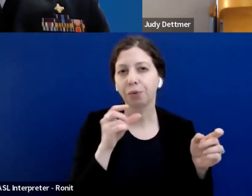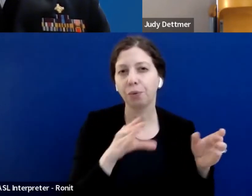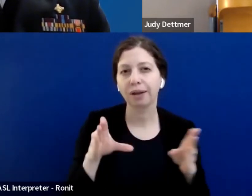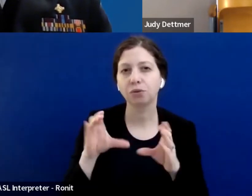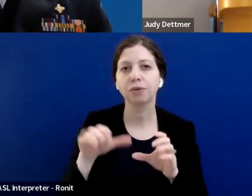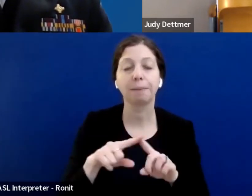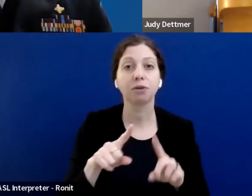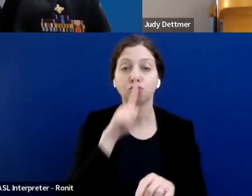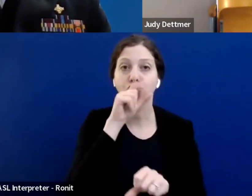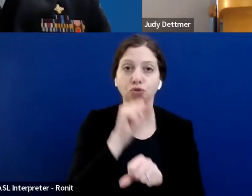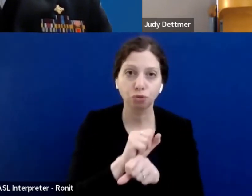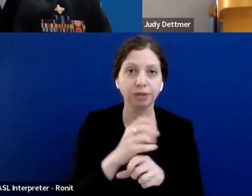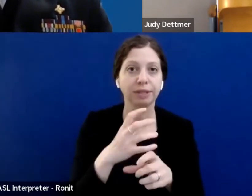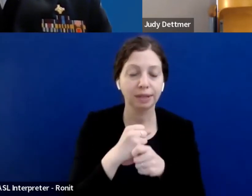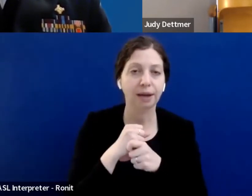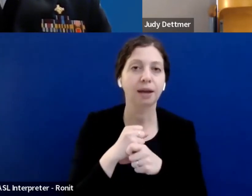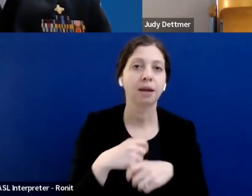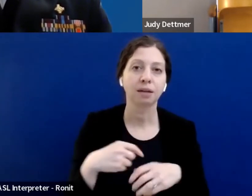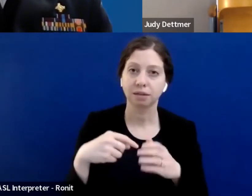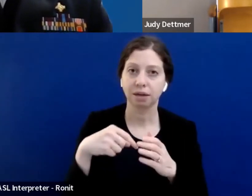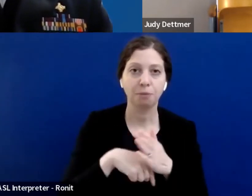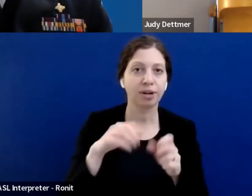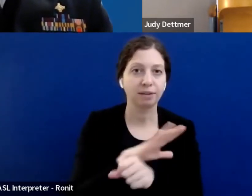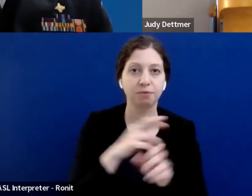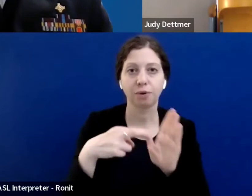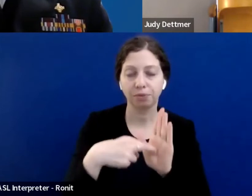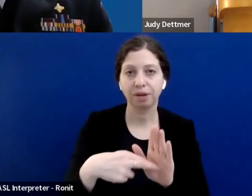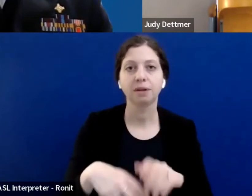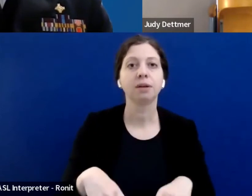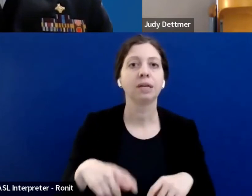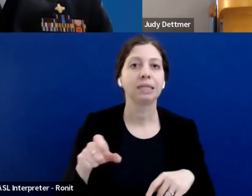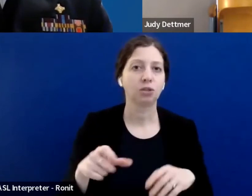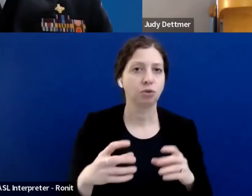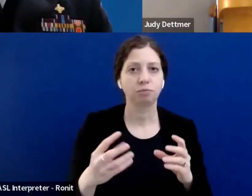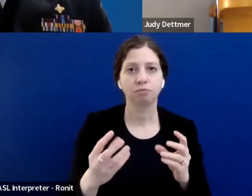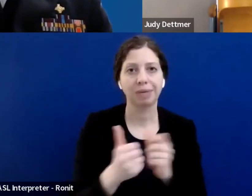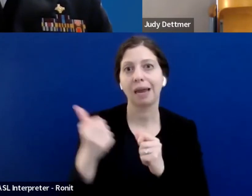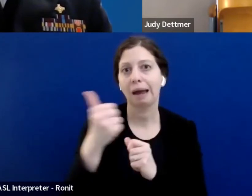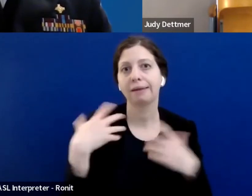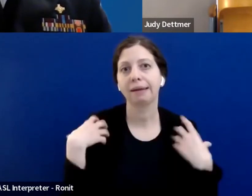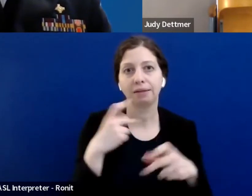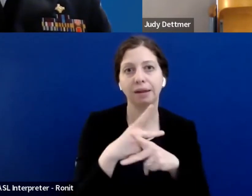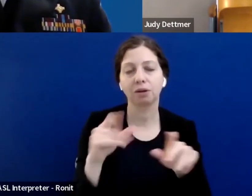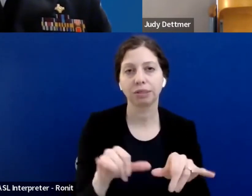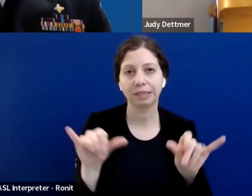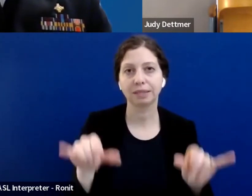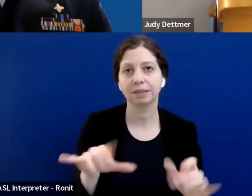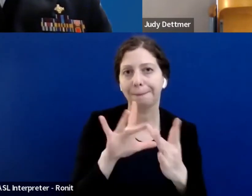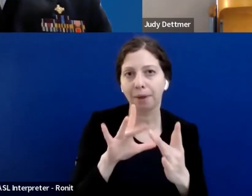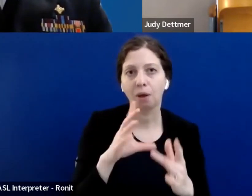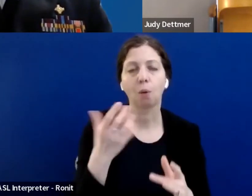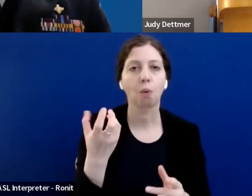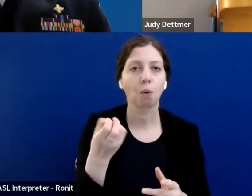truly comprehensive representative estimates, we had to reach out to beyond the healthcare system or